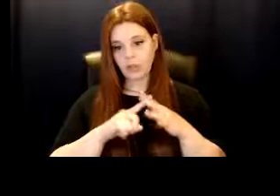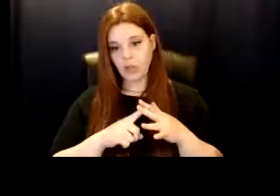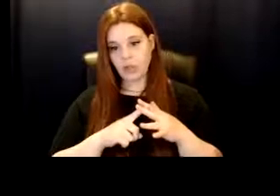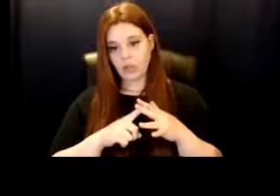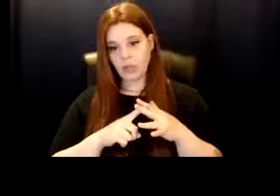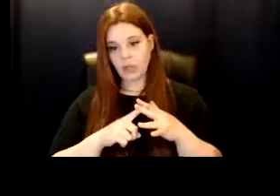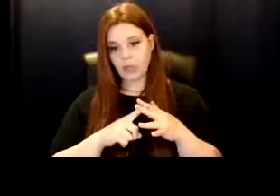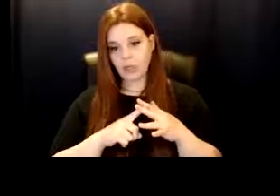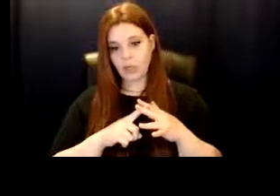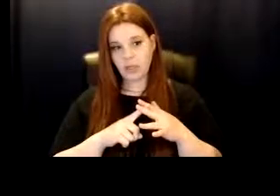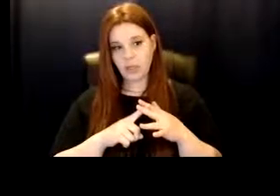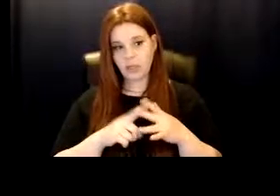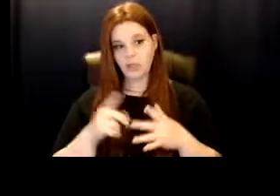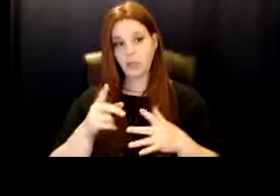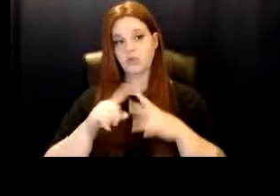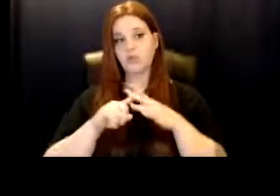no slides yet?